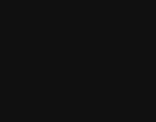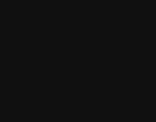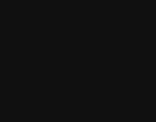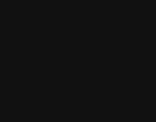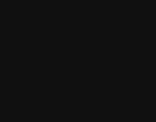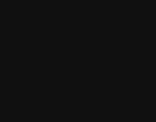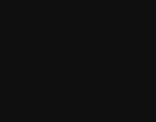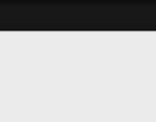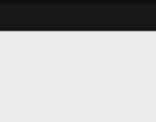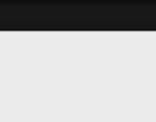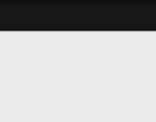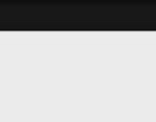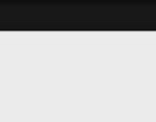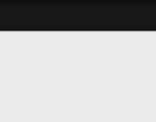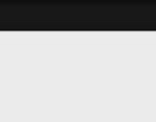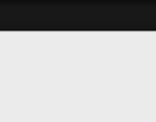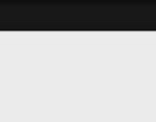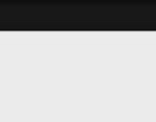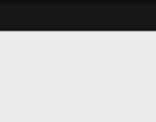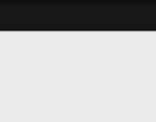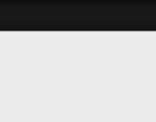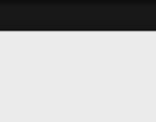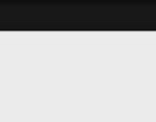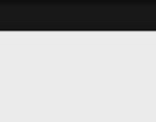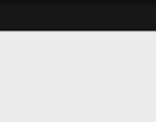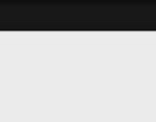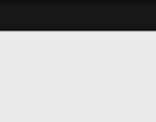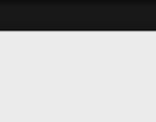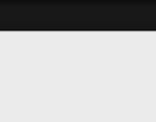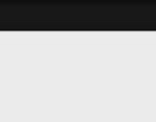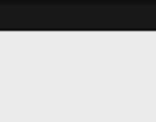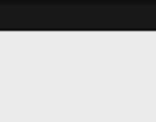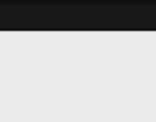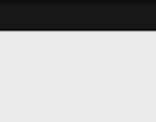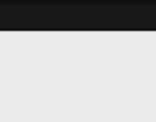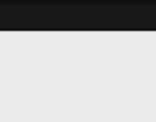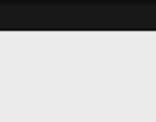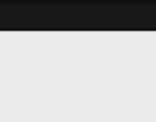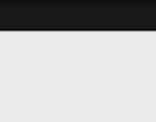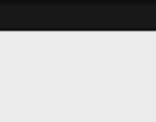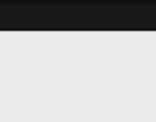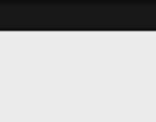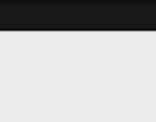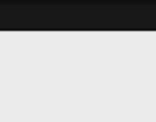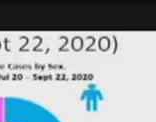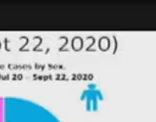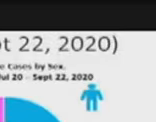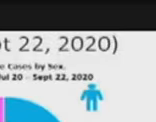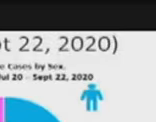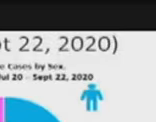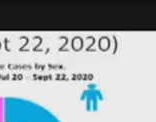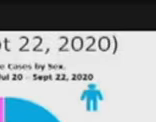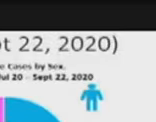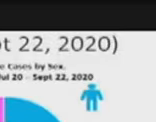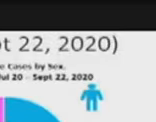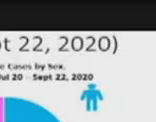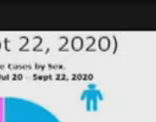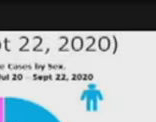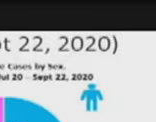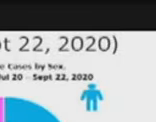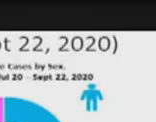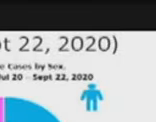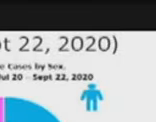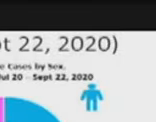distribution. We still see, yes, continue. We still see the preponderance of males